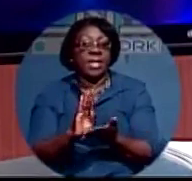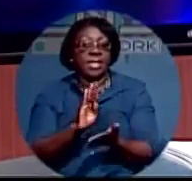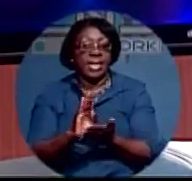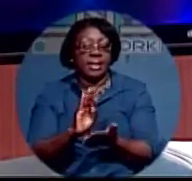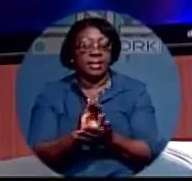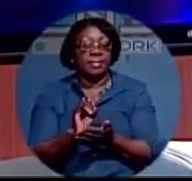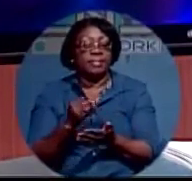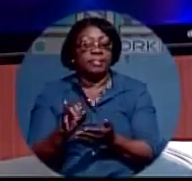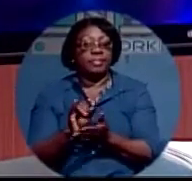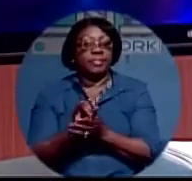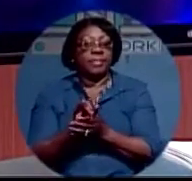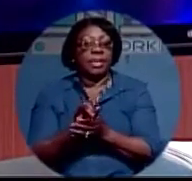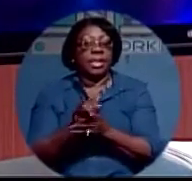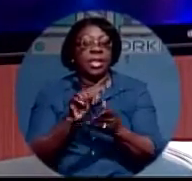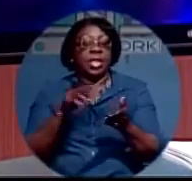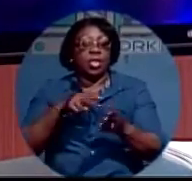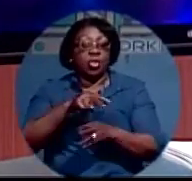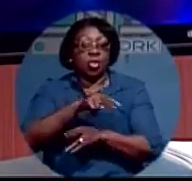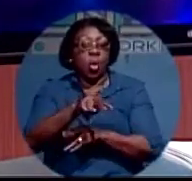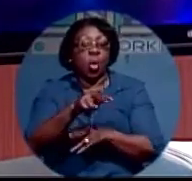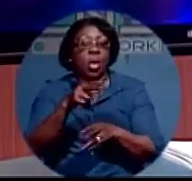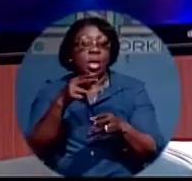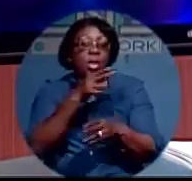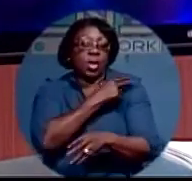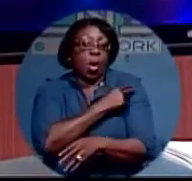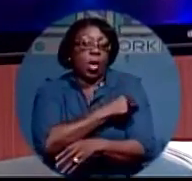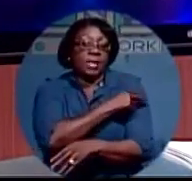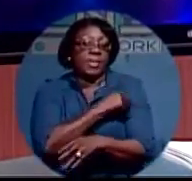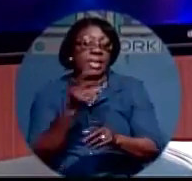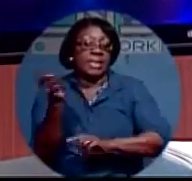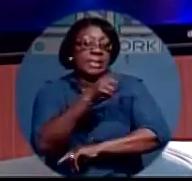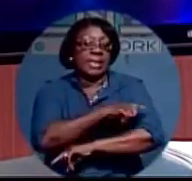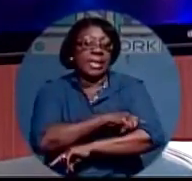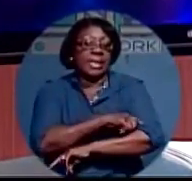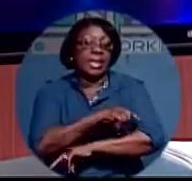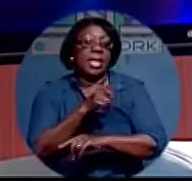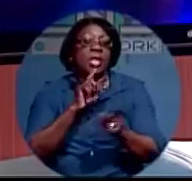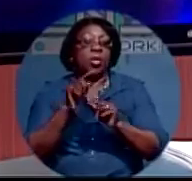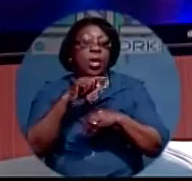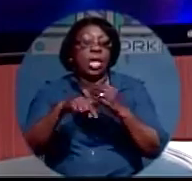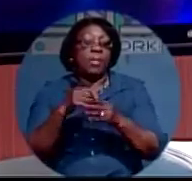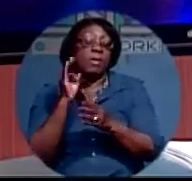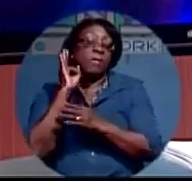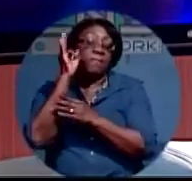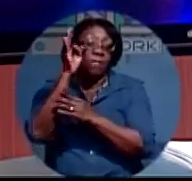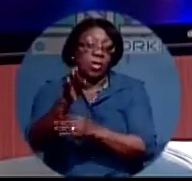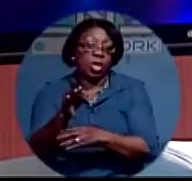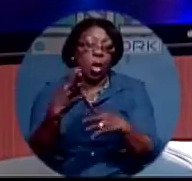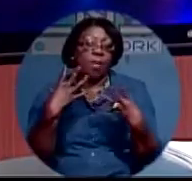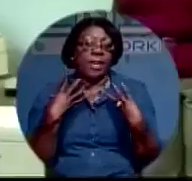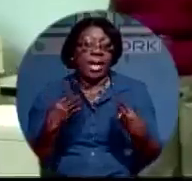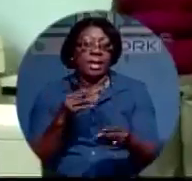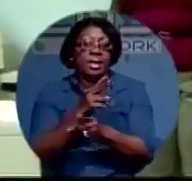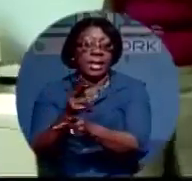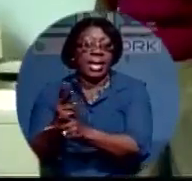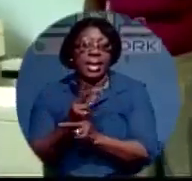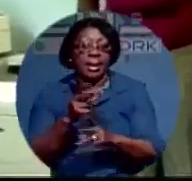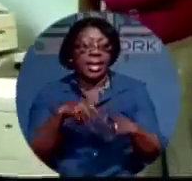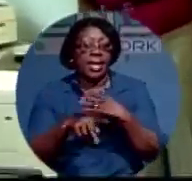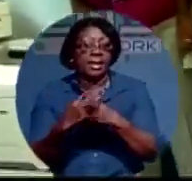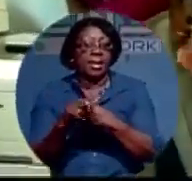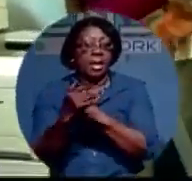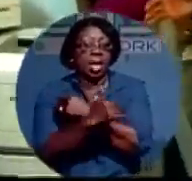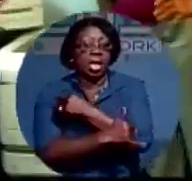on the facility and addressing the future of public health in the country. Carla Palmer has details. Just like a